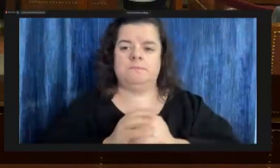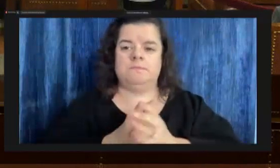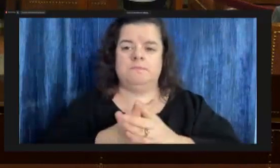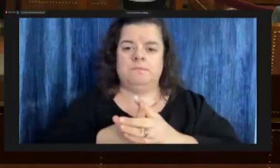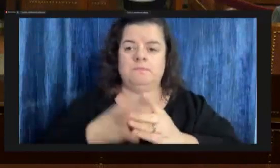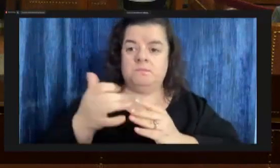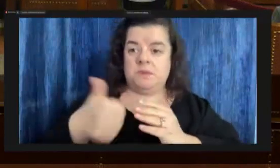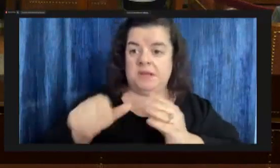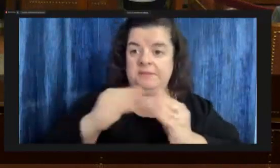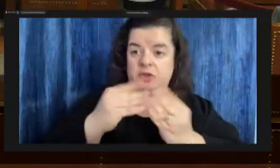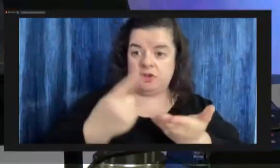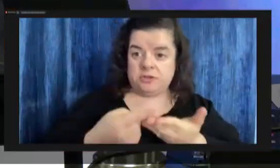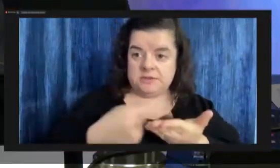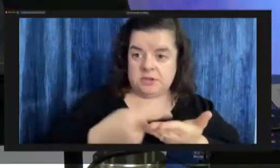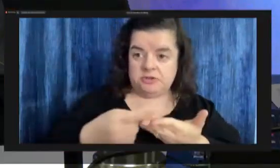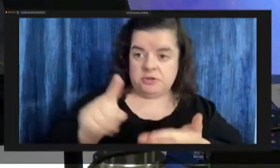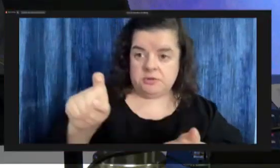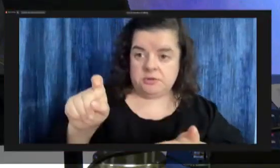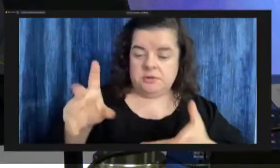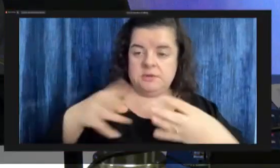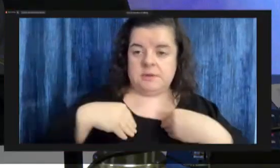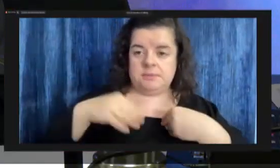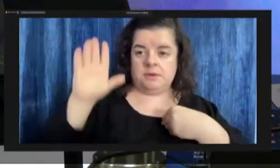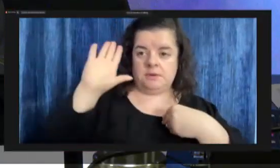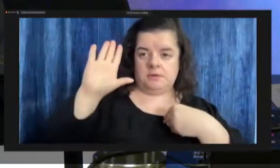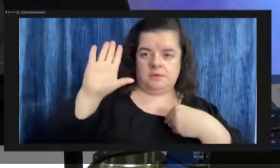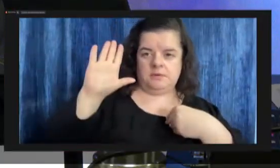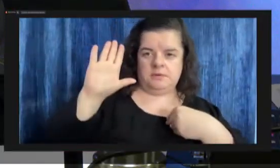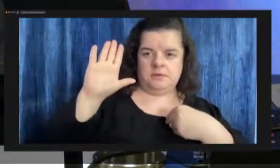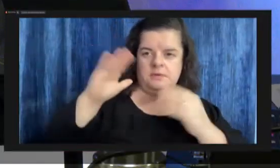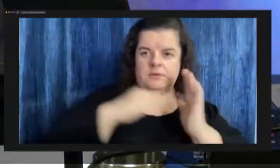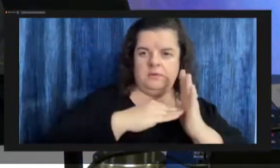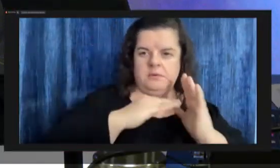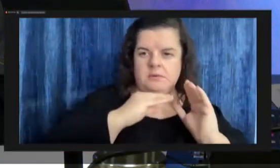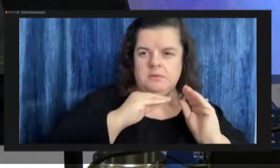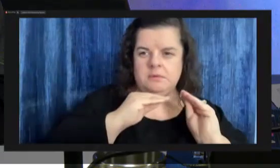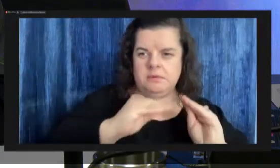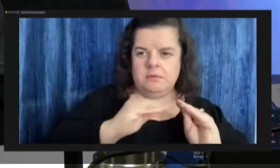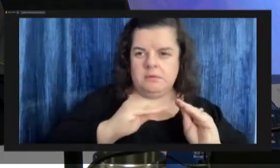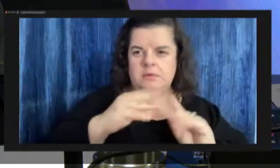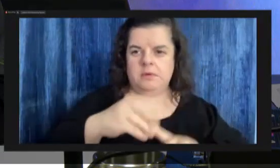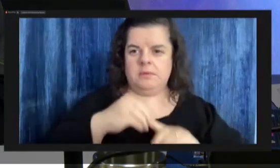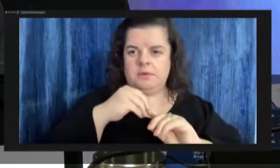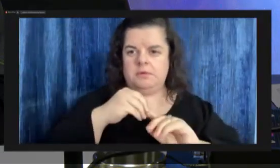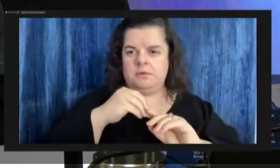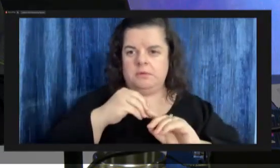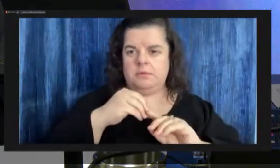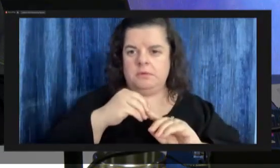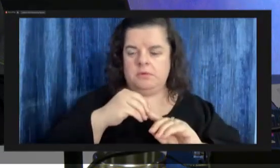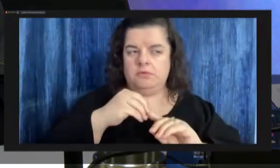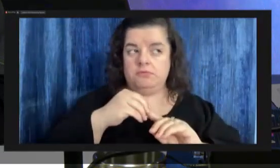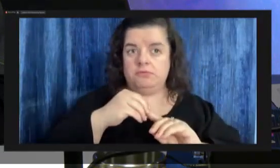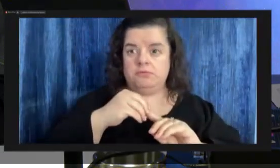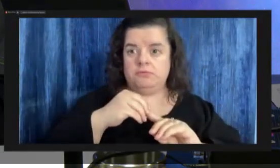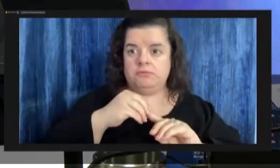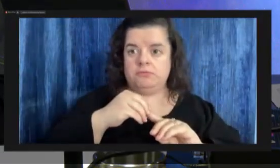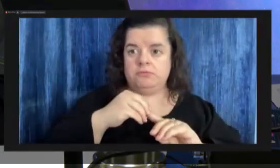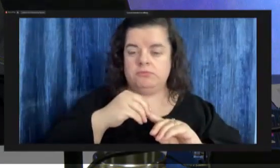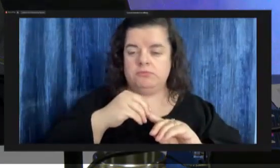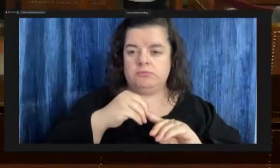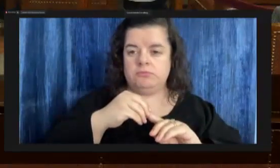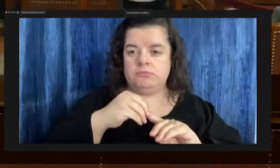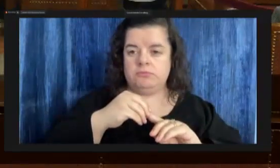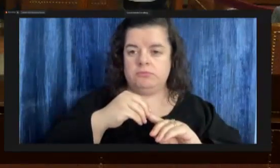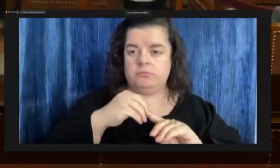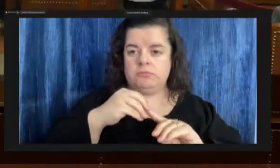discussion? All those in favor say aye. Aye. Aye. Any opposed? One abstention? Madam, are you still abstaining on